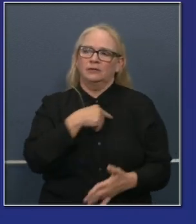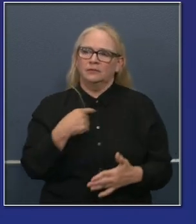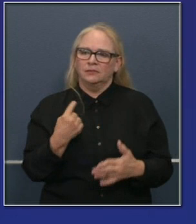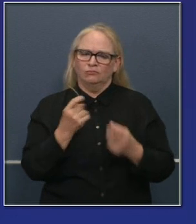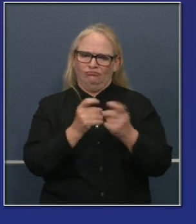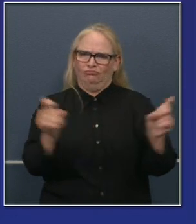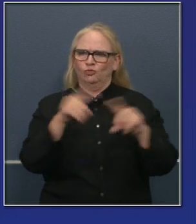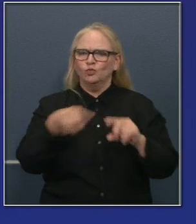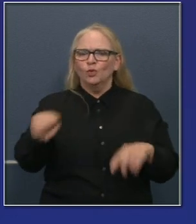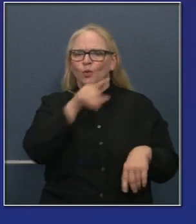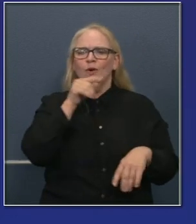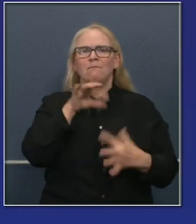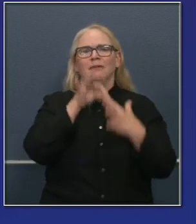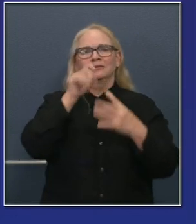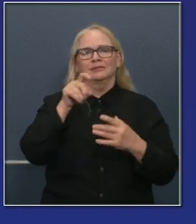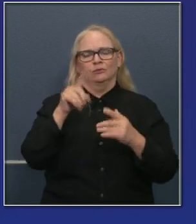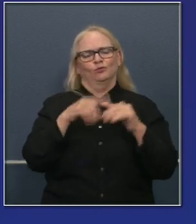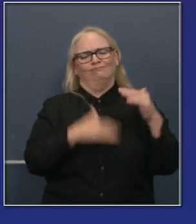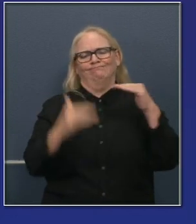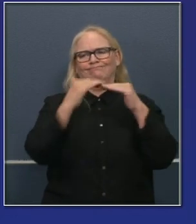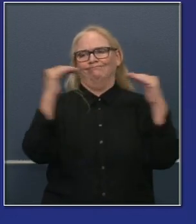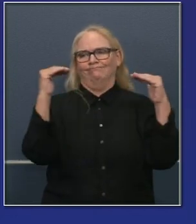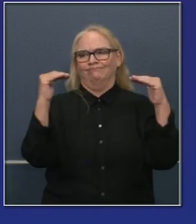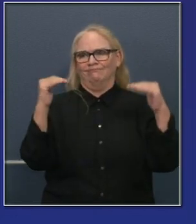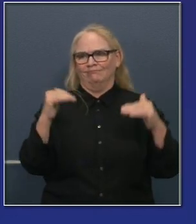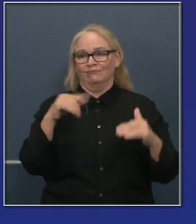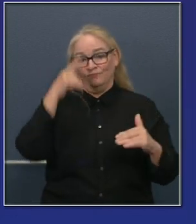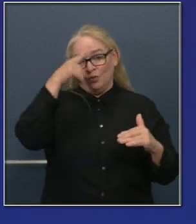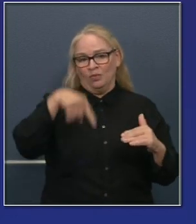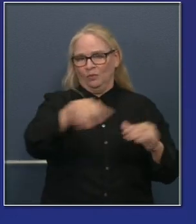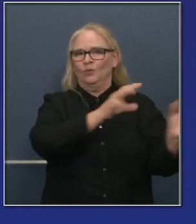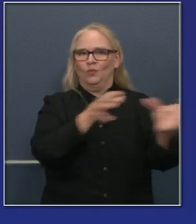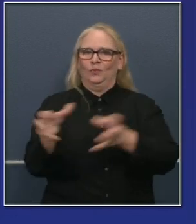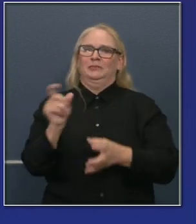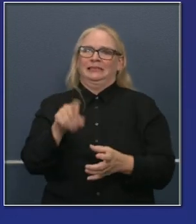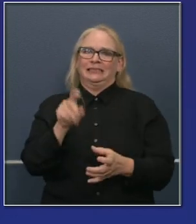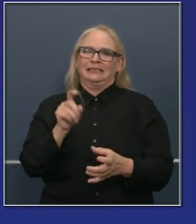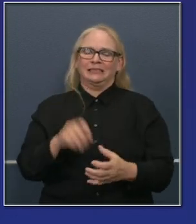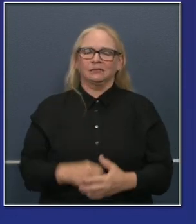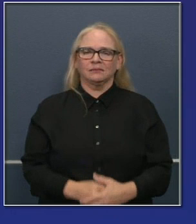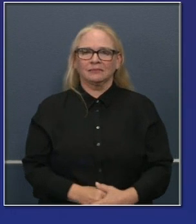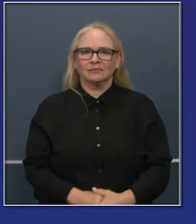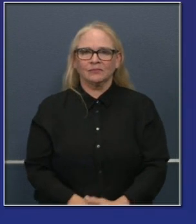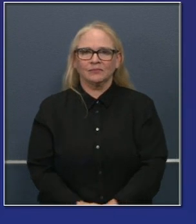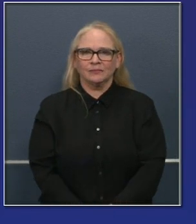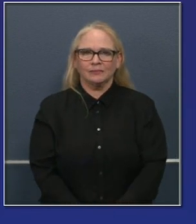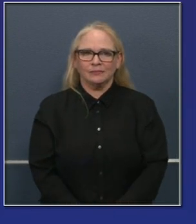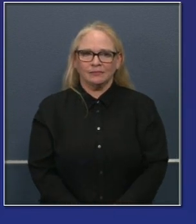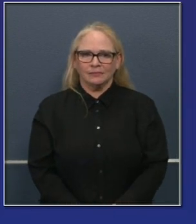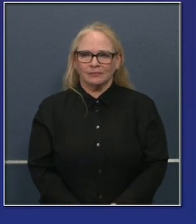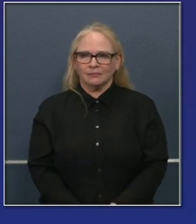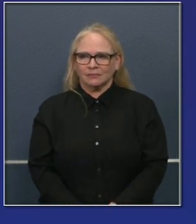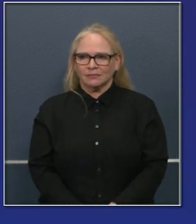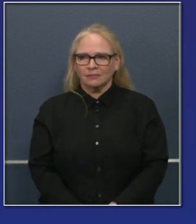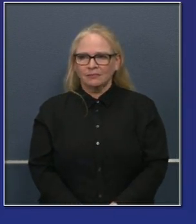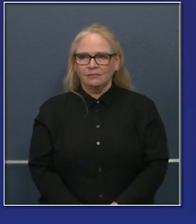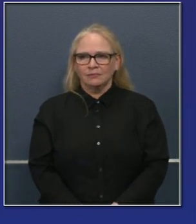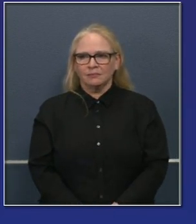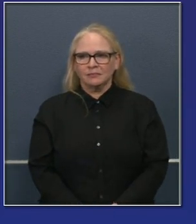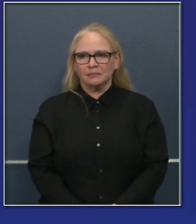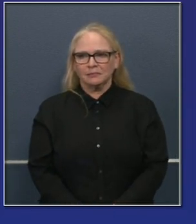just a catchphrase, it's not just something we put out to promote a point of view, but we're